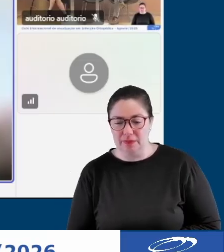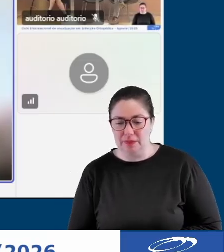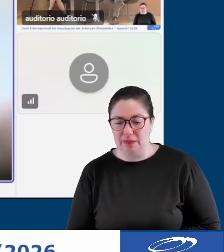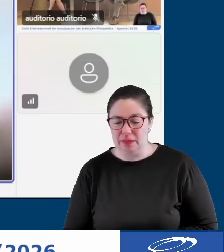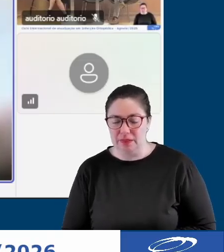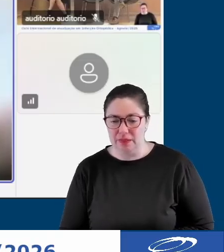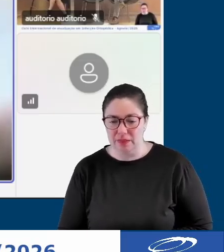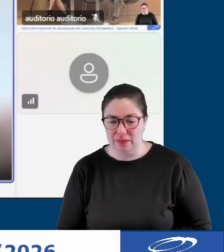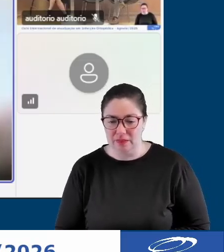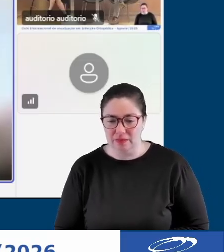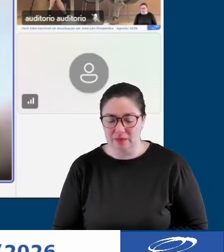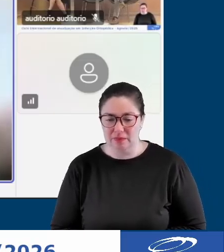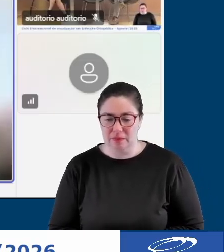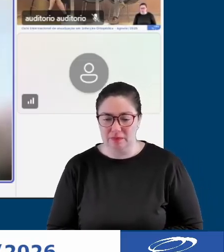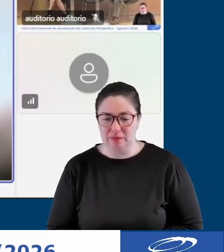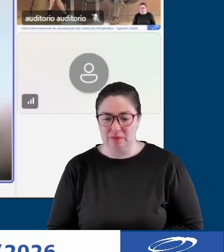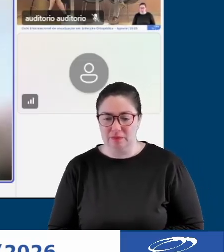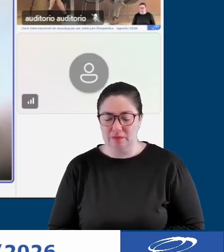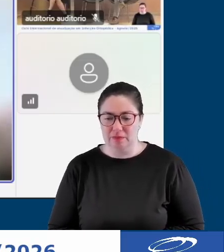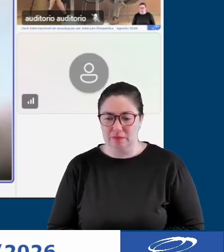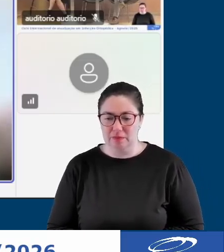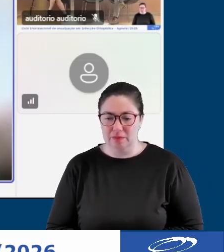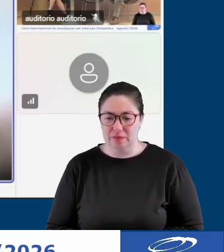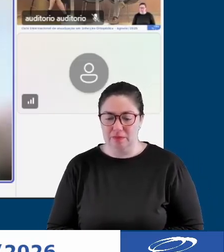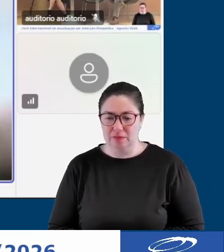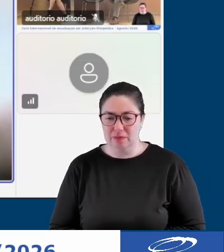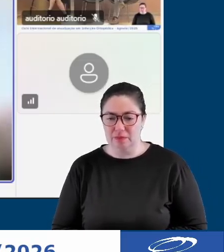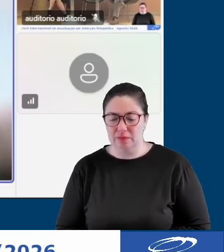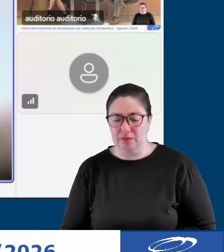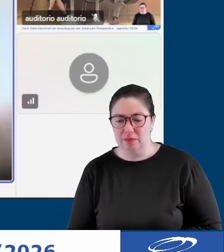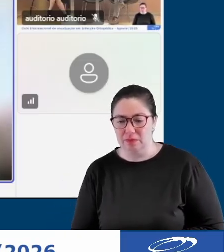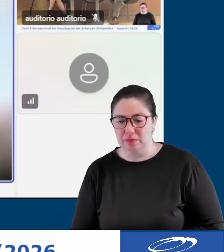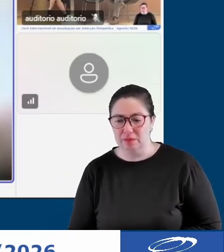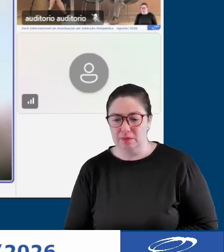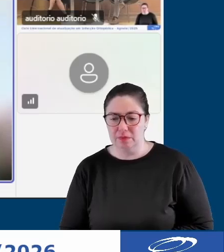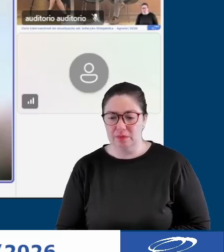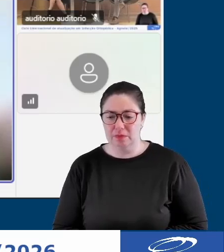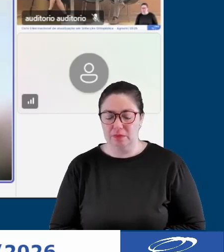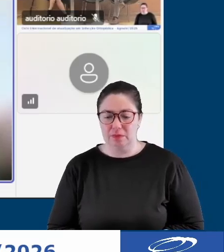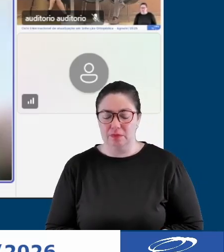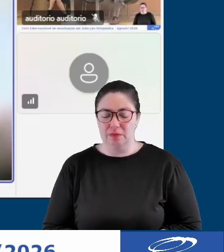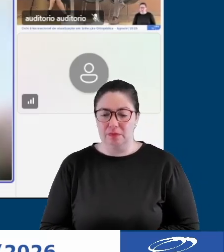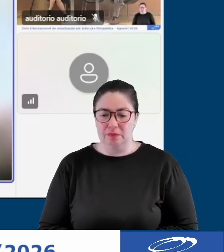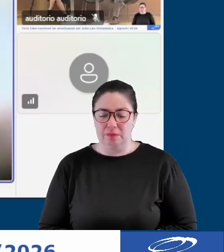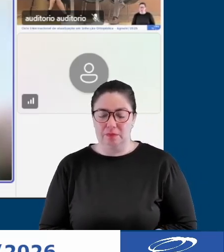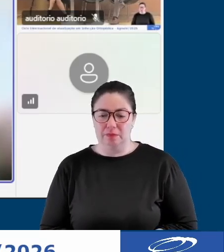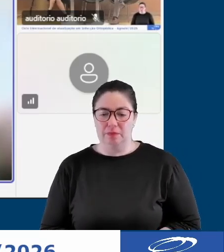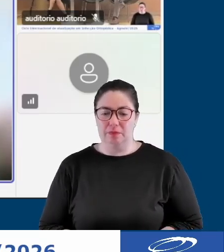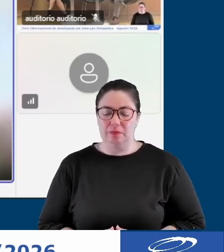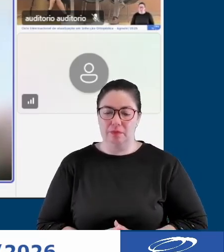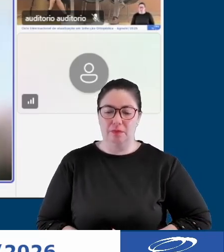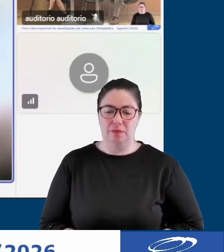deliver the antibiotic properly. Most local antibiotics things that we have investigated has been in bone and